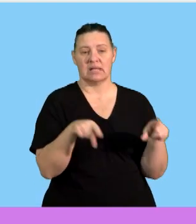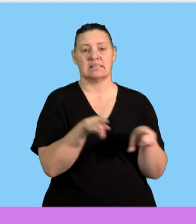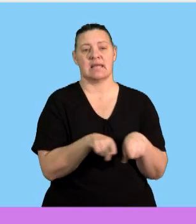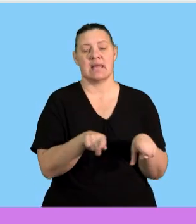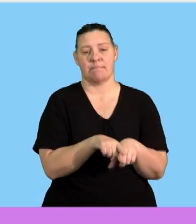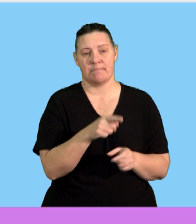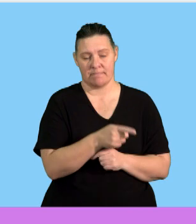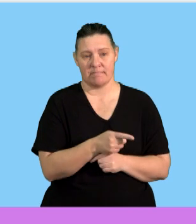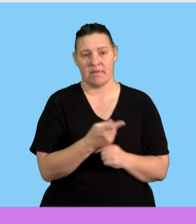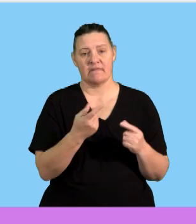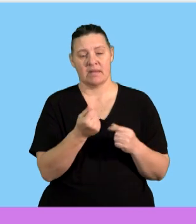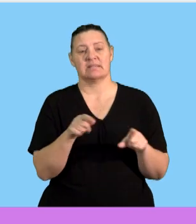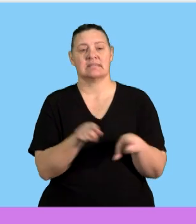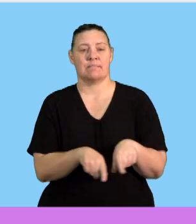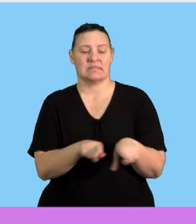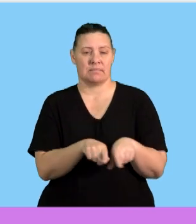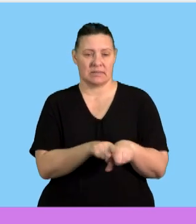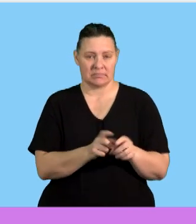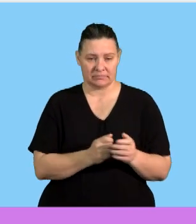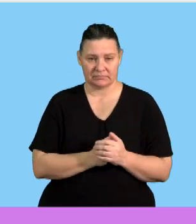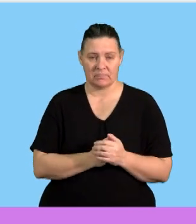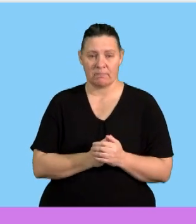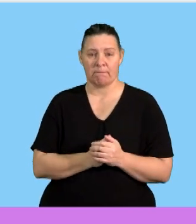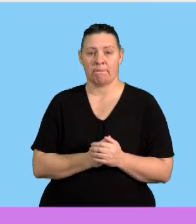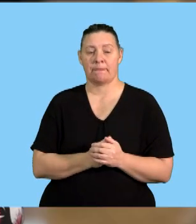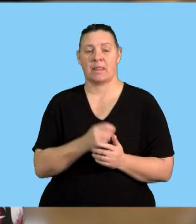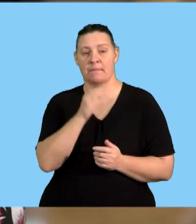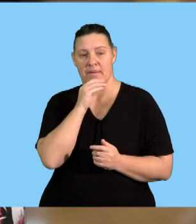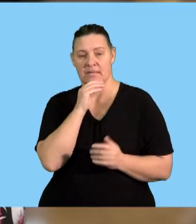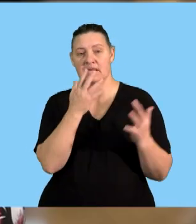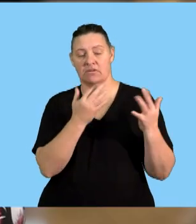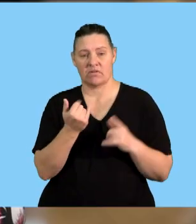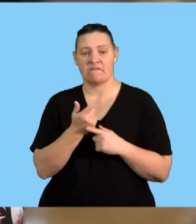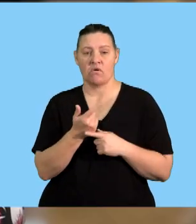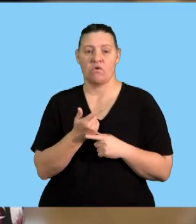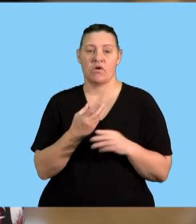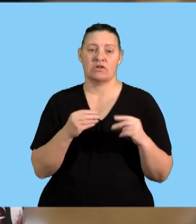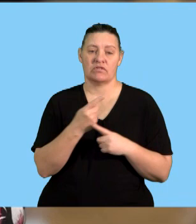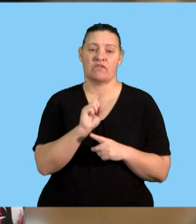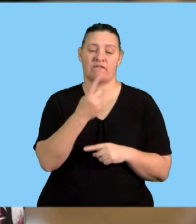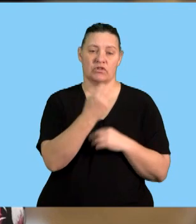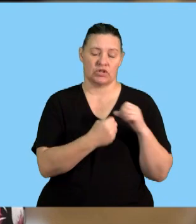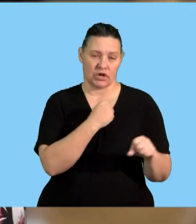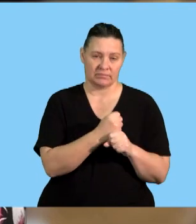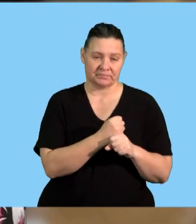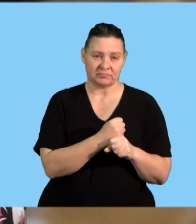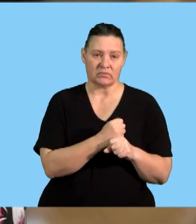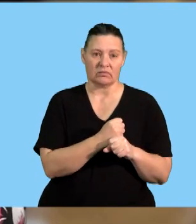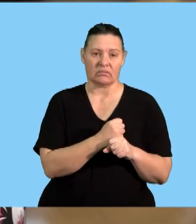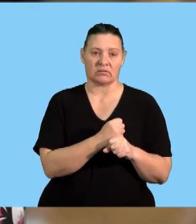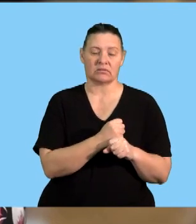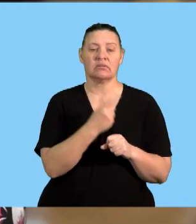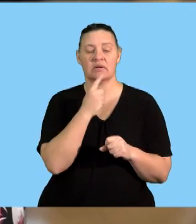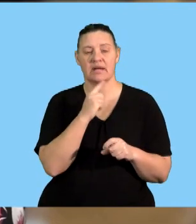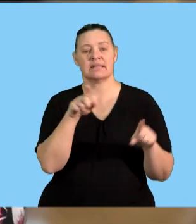fee every time. So that means that you calculate interest for the first year and that remains the